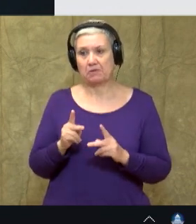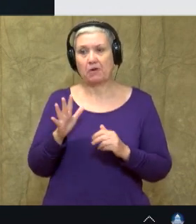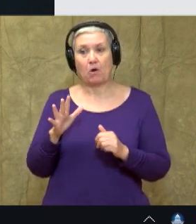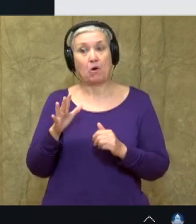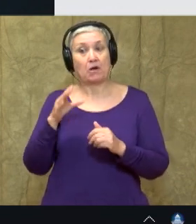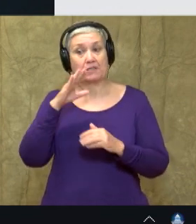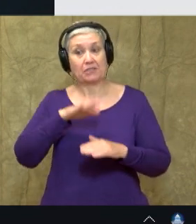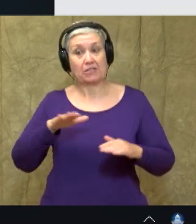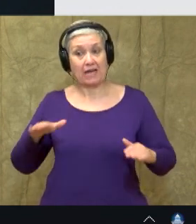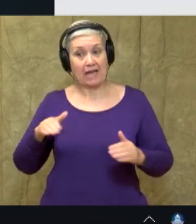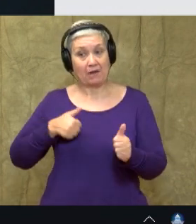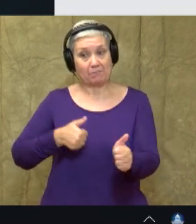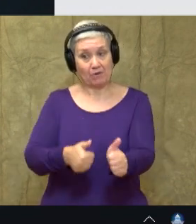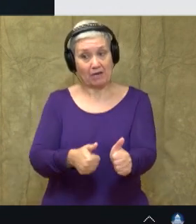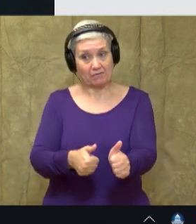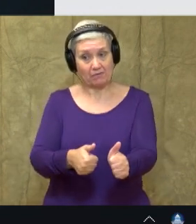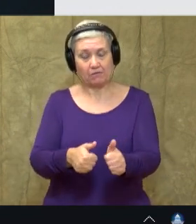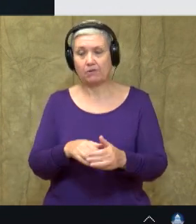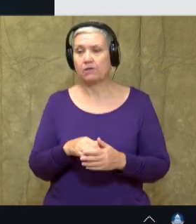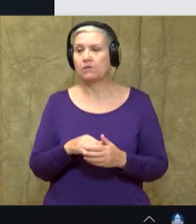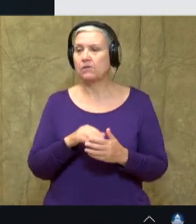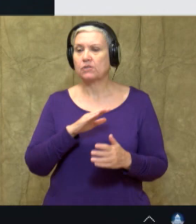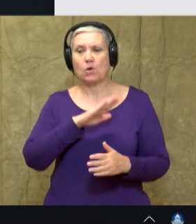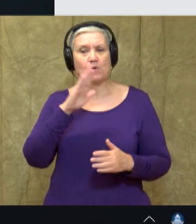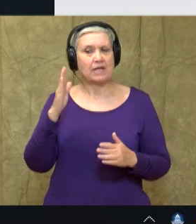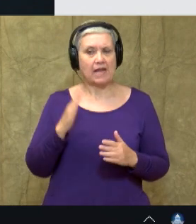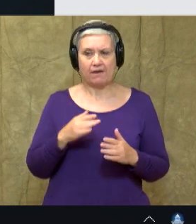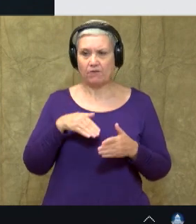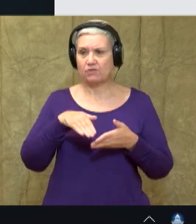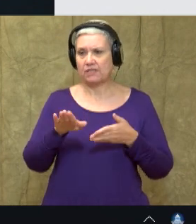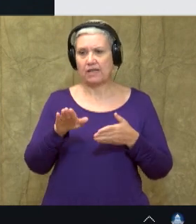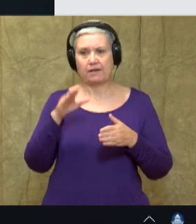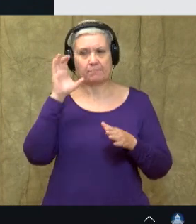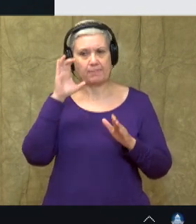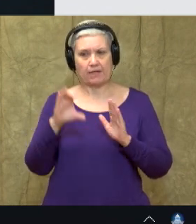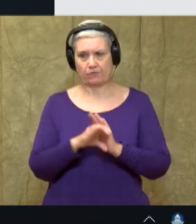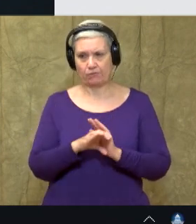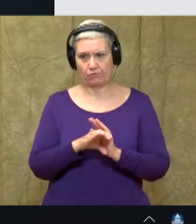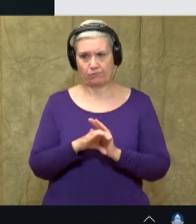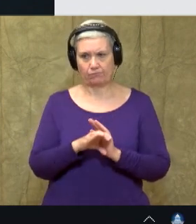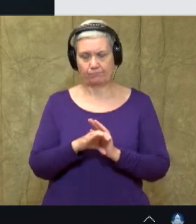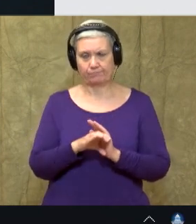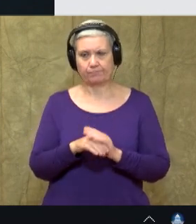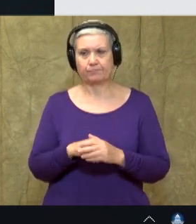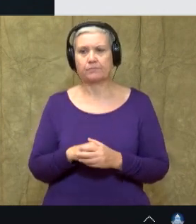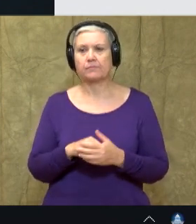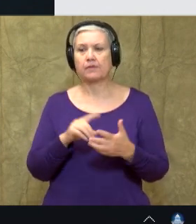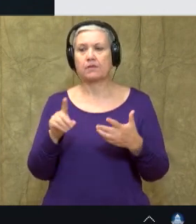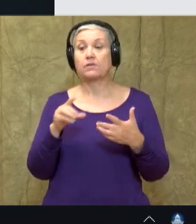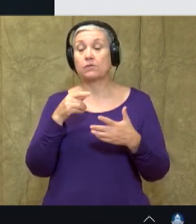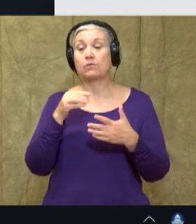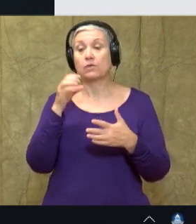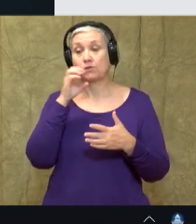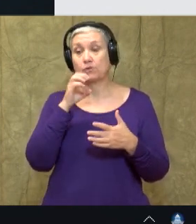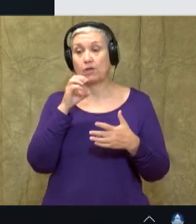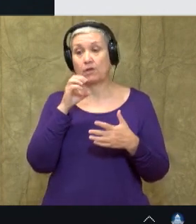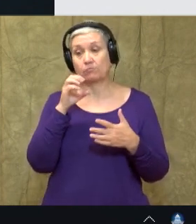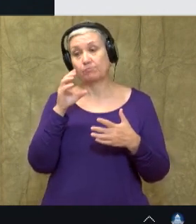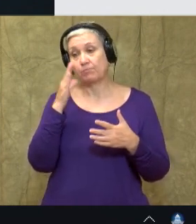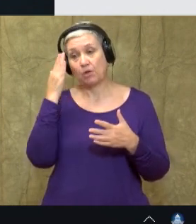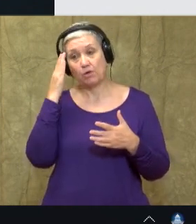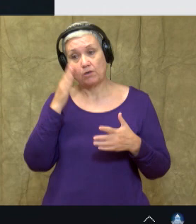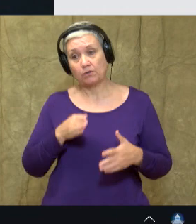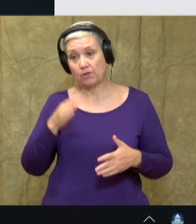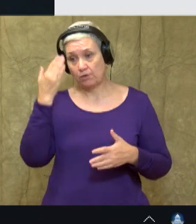predator. So make sure that you never send any pictures to strangers. And keep your passwords private. The passwords are for you and